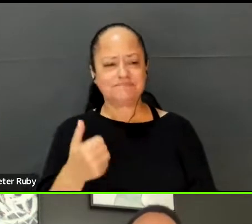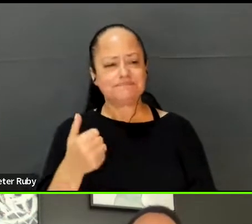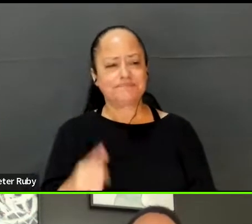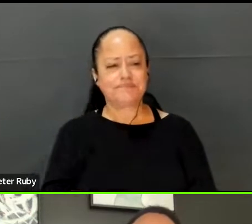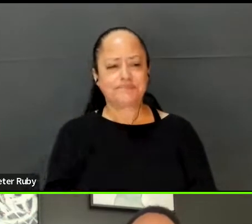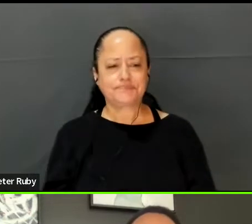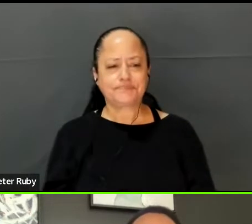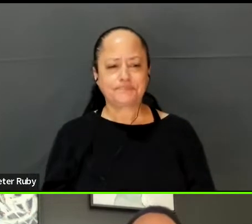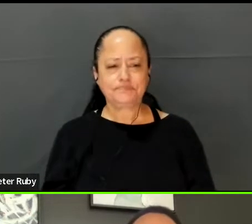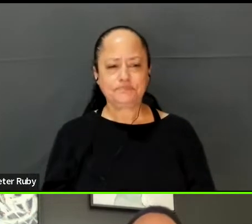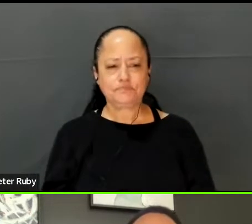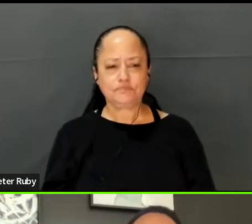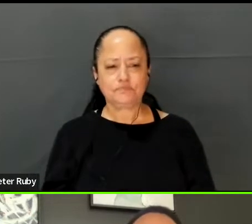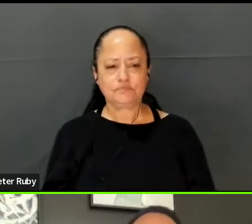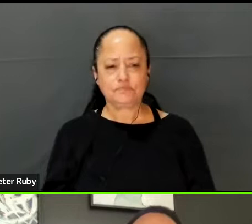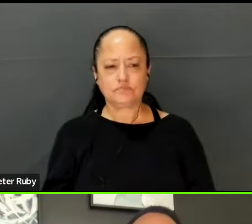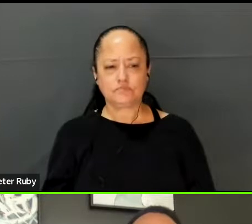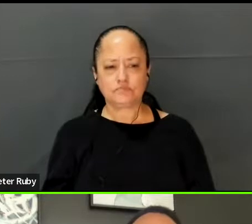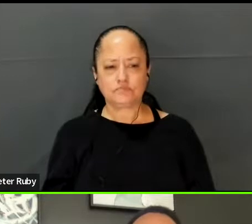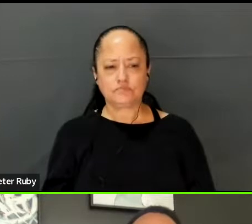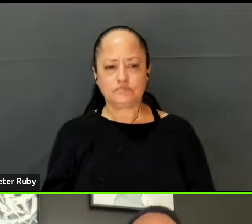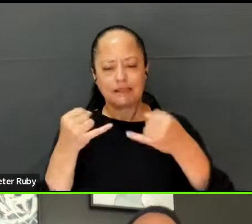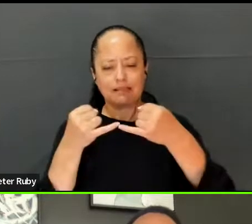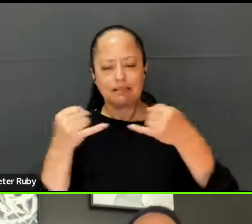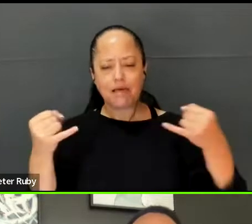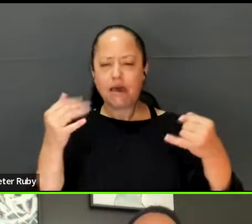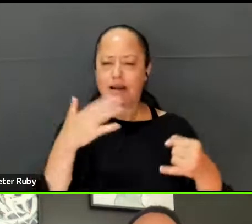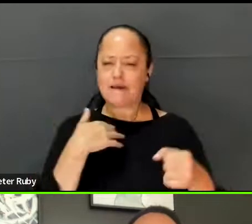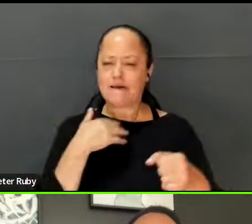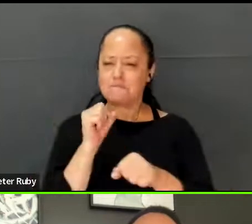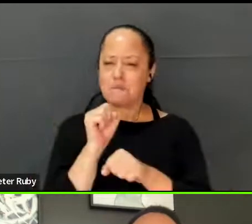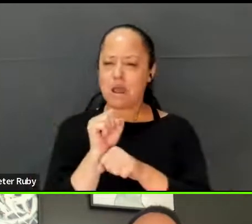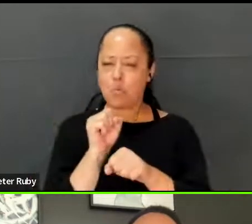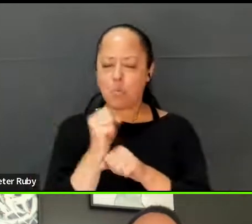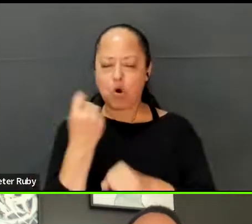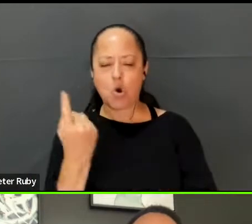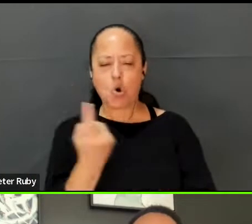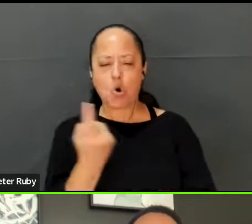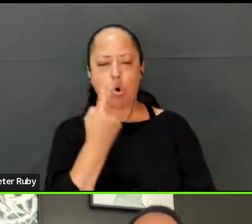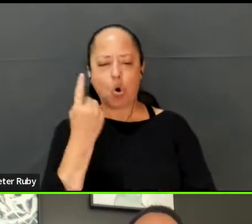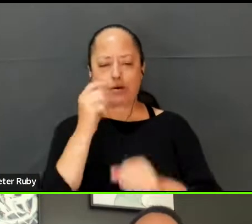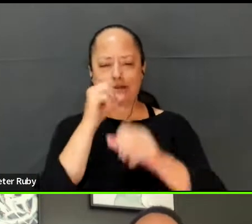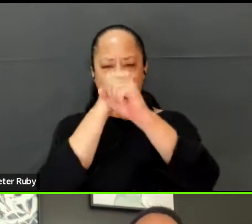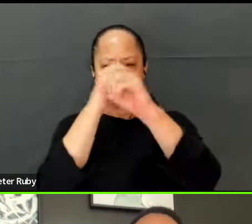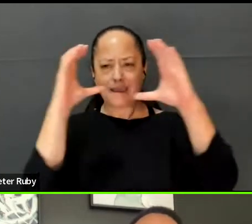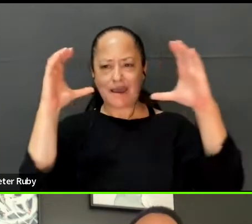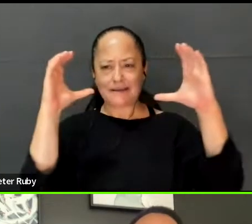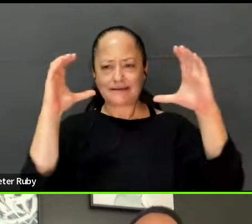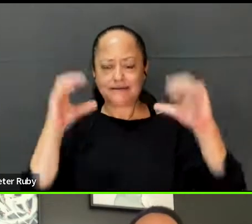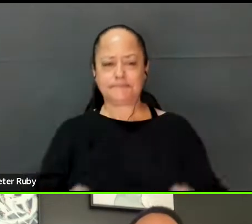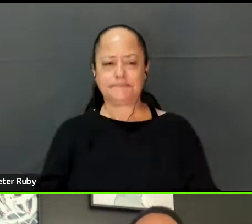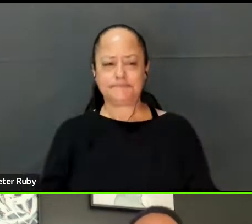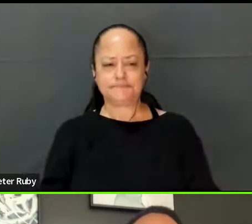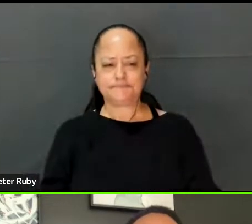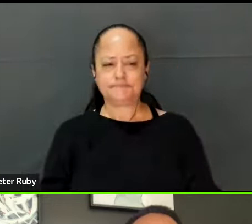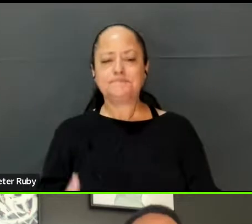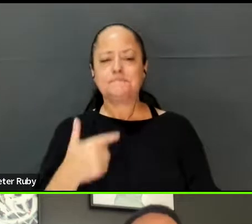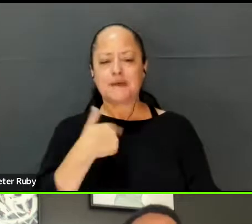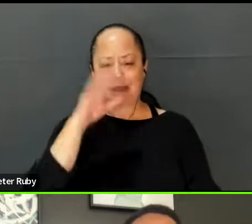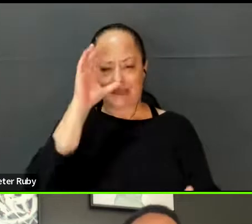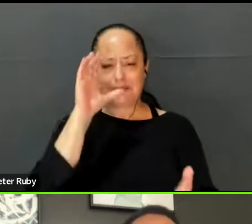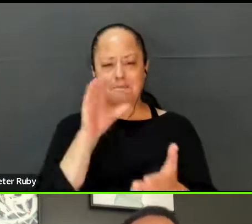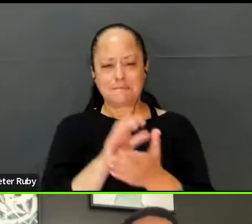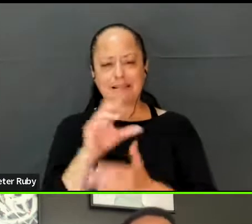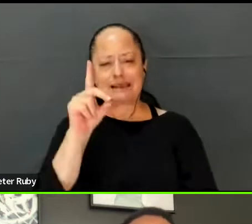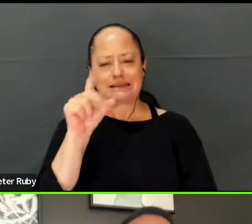say the through line of my work has always been the idea that I believe that